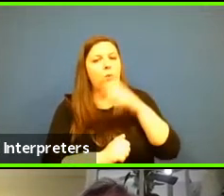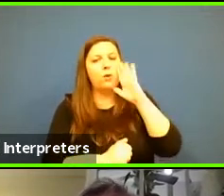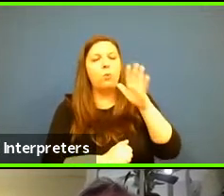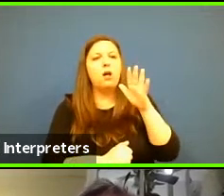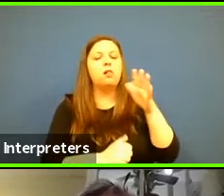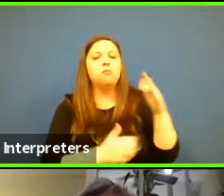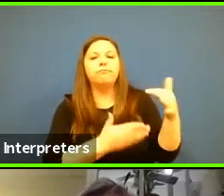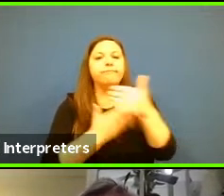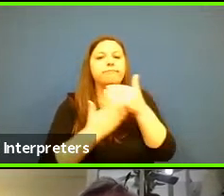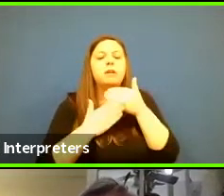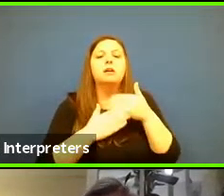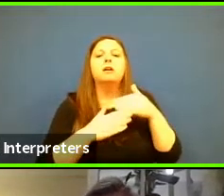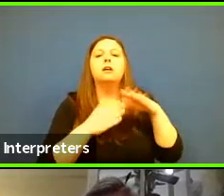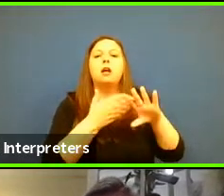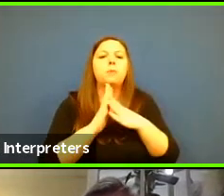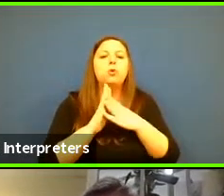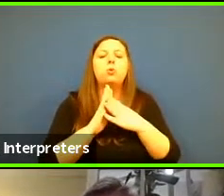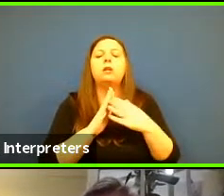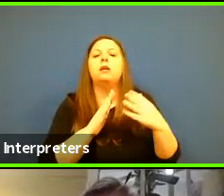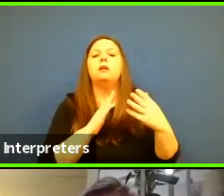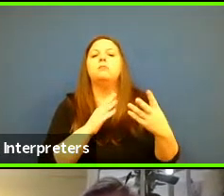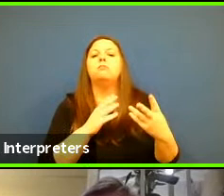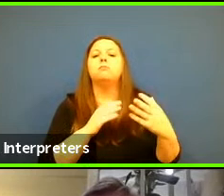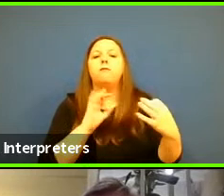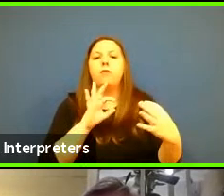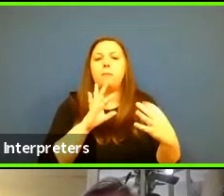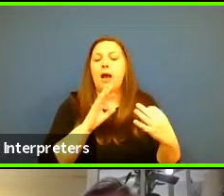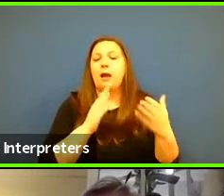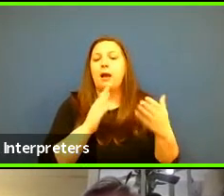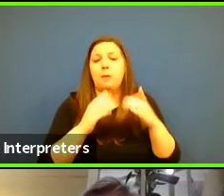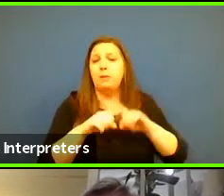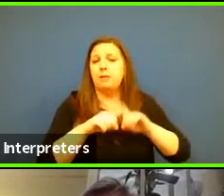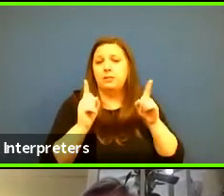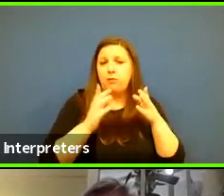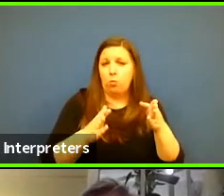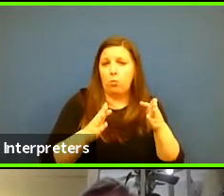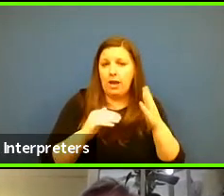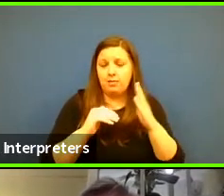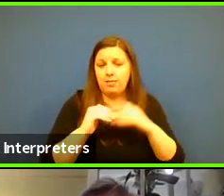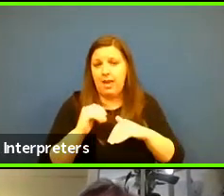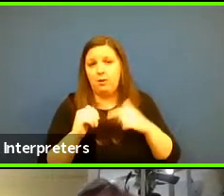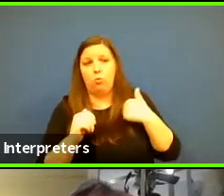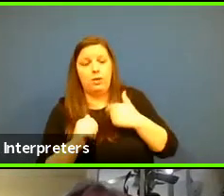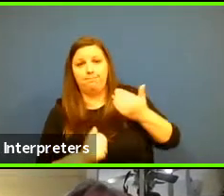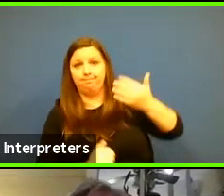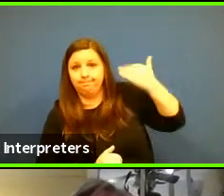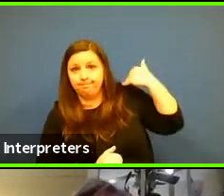may be that we do it a different way than we traditionally do it. I mean, I think we